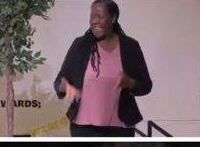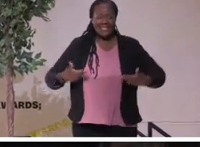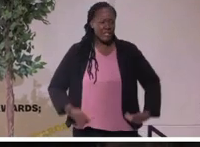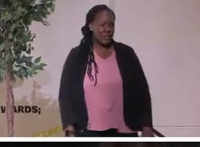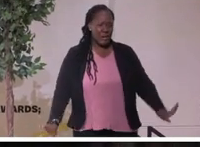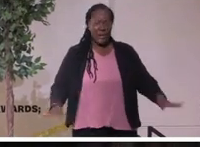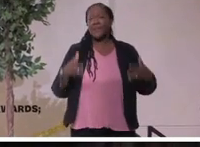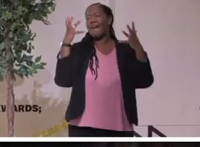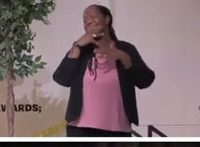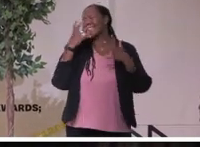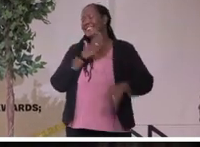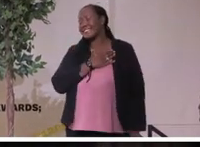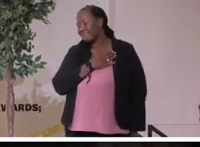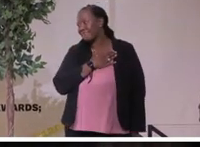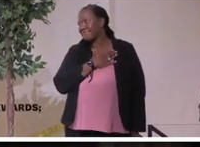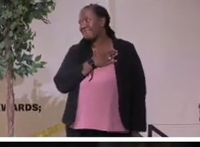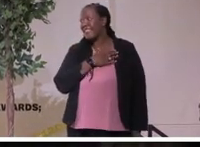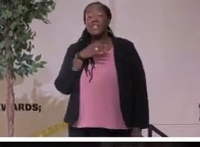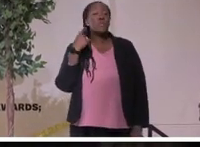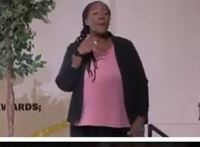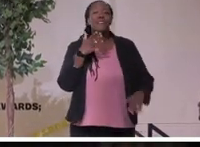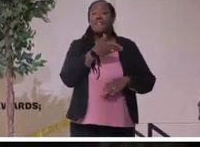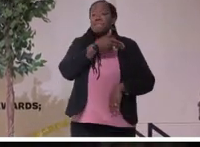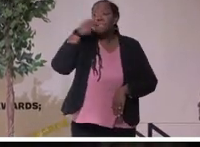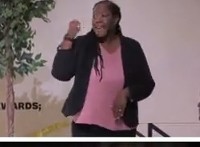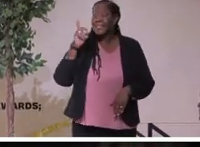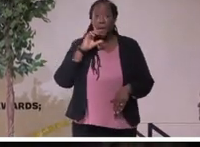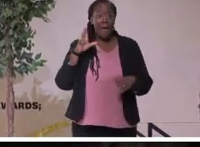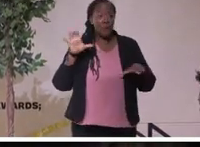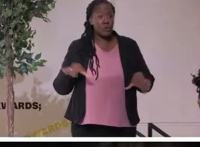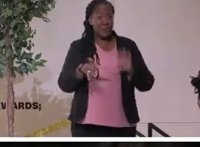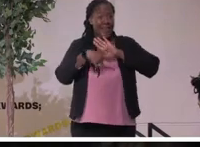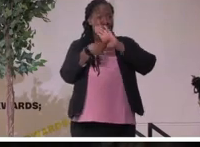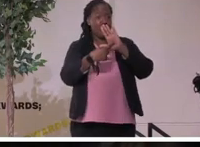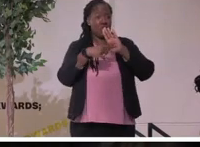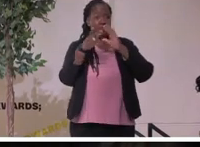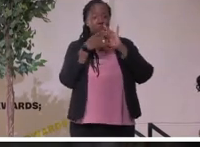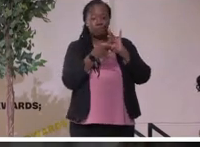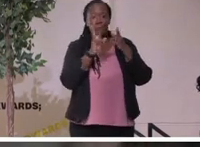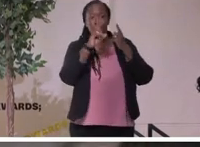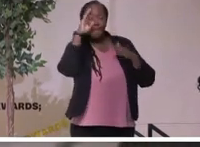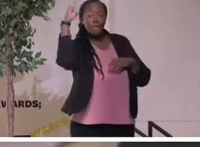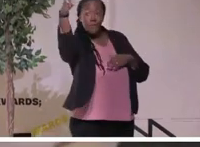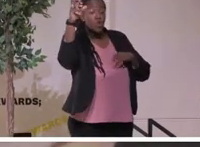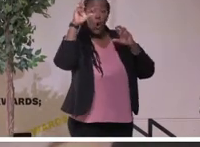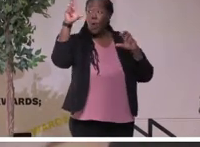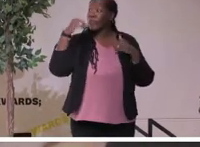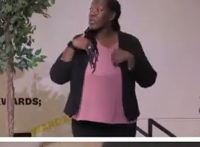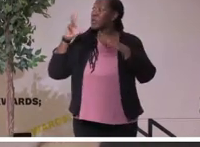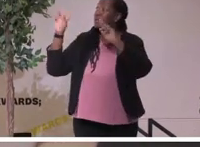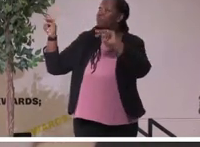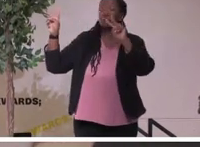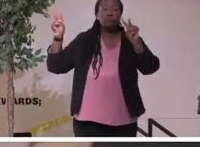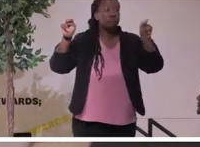and oh, my goodness. So one of the best things about doing an exhibition about the future, which I hope you all have a chance to wander through if you haven't been